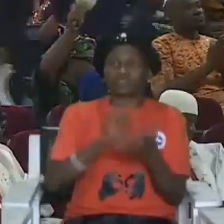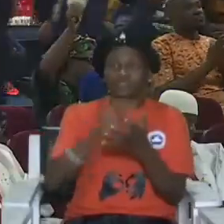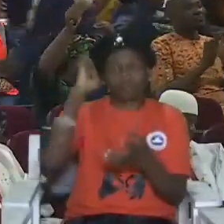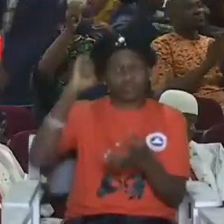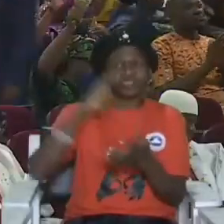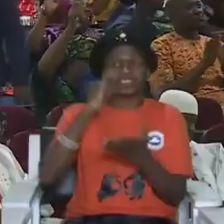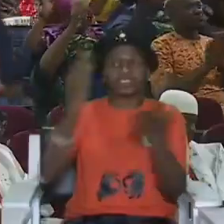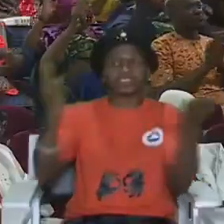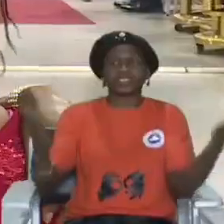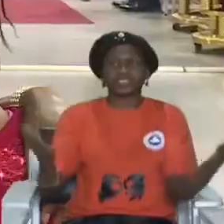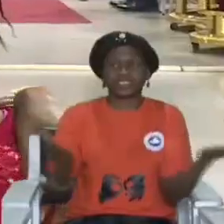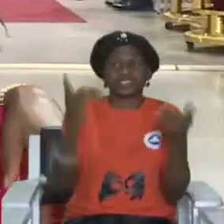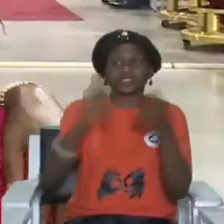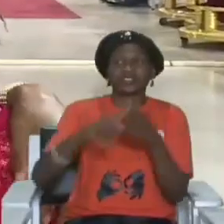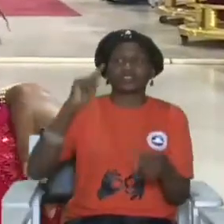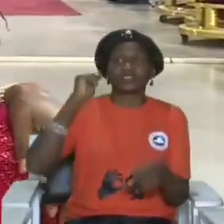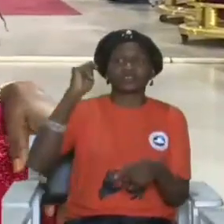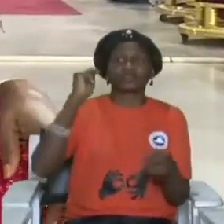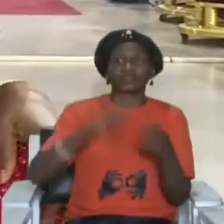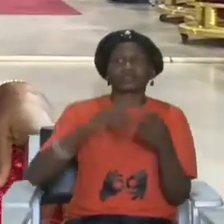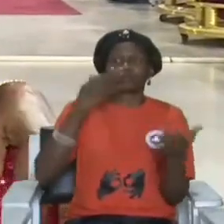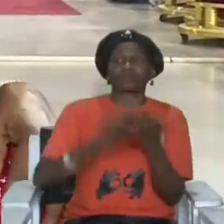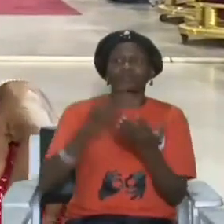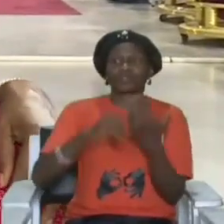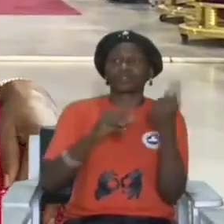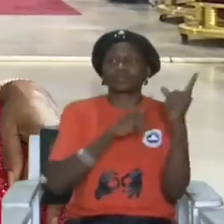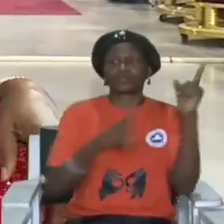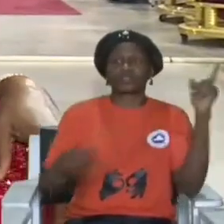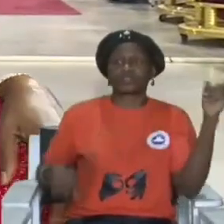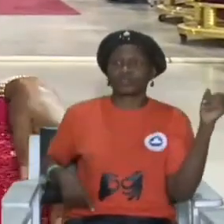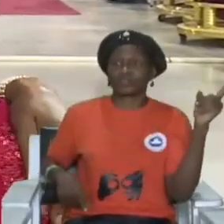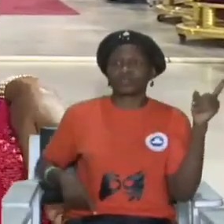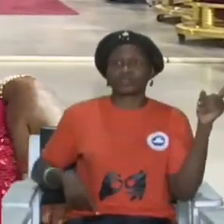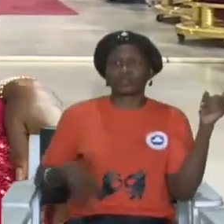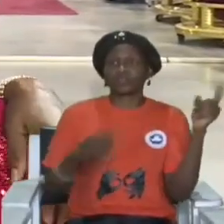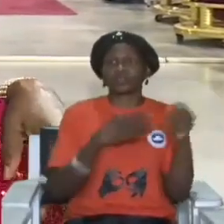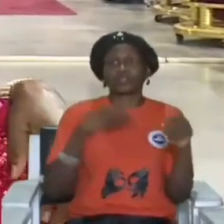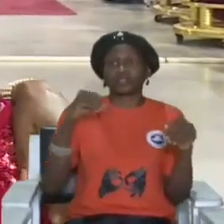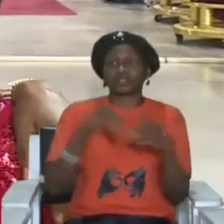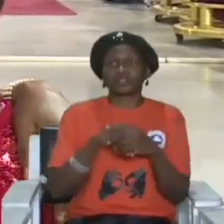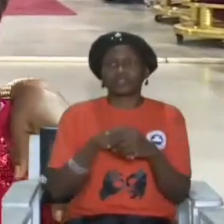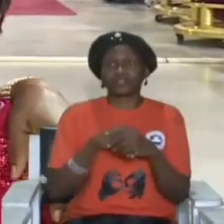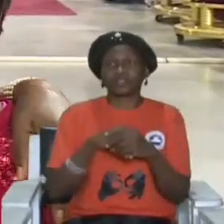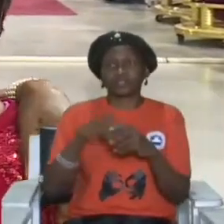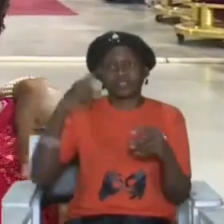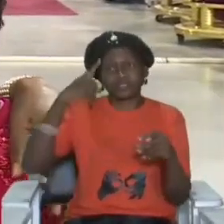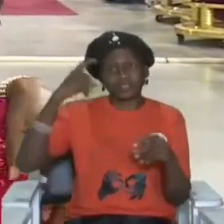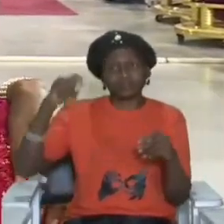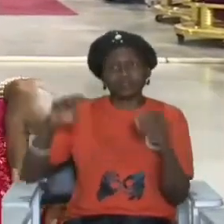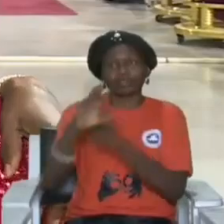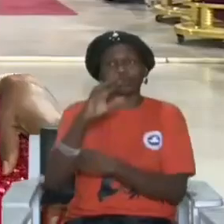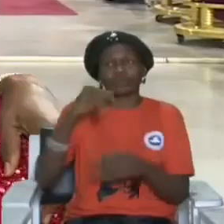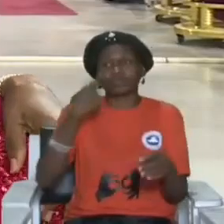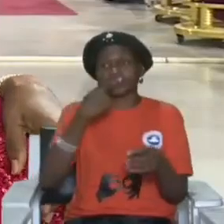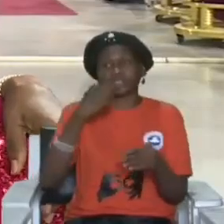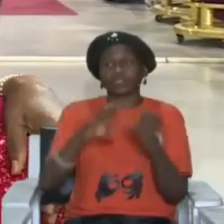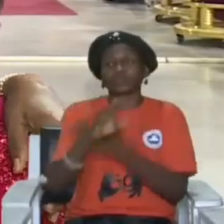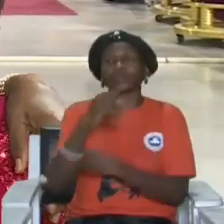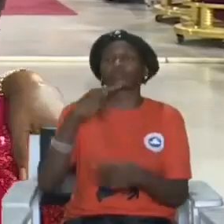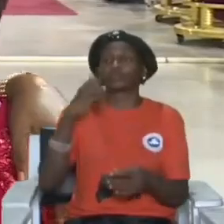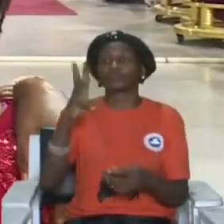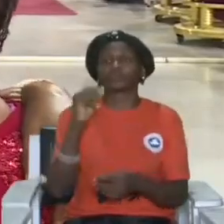I'm here, to testify to the goodness of the Lord. And in that, my dream, God told